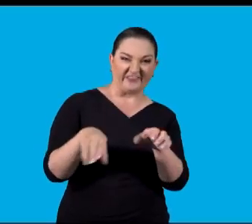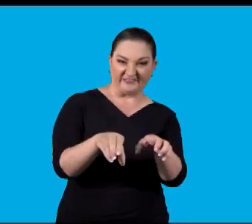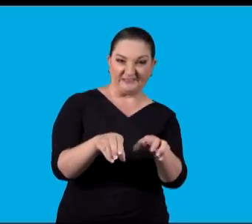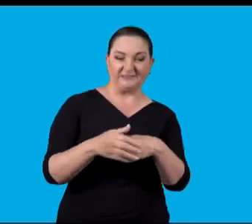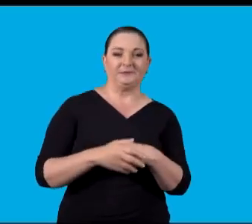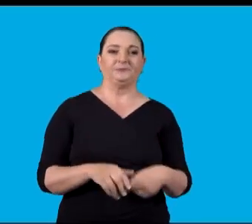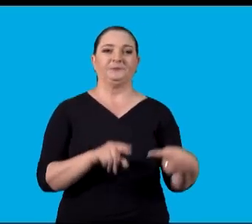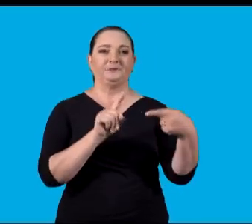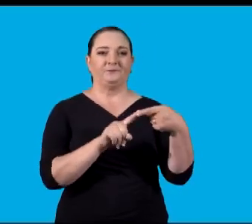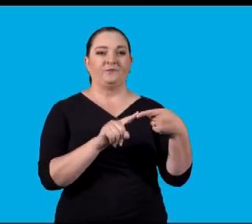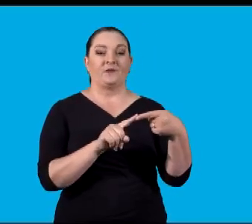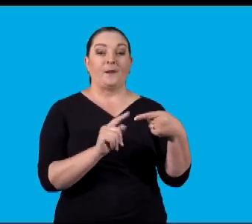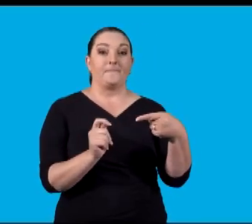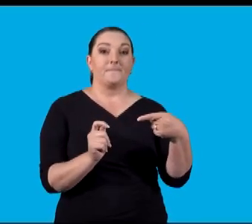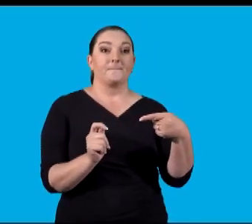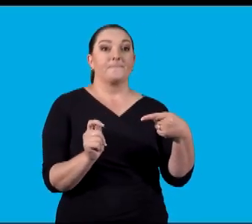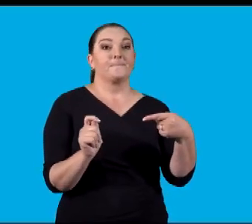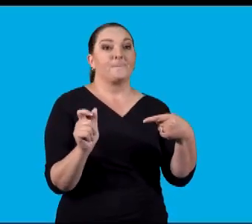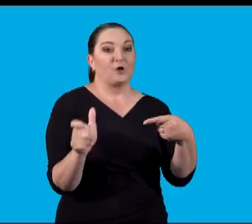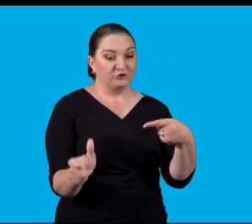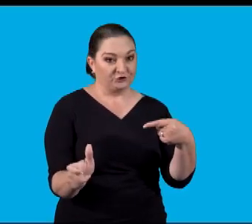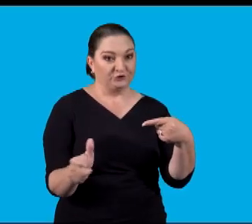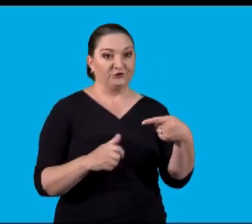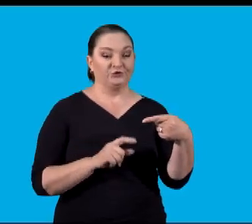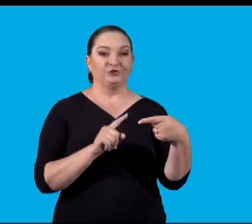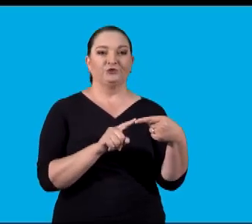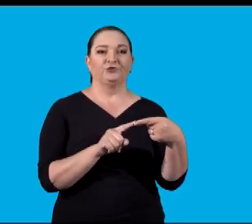fixed assets. So I'll come in, then I'll say purchase